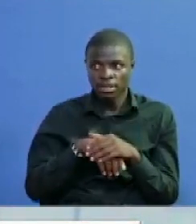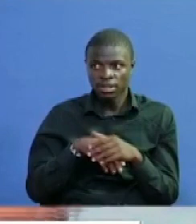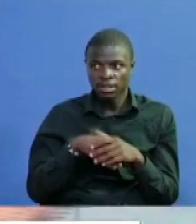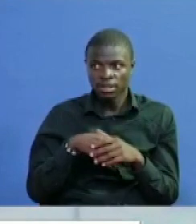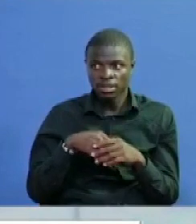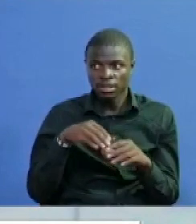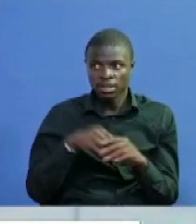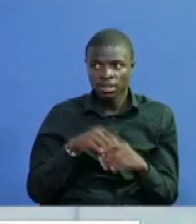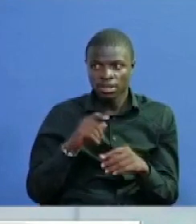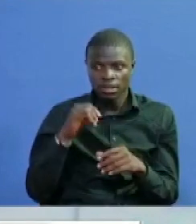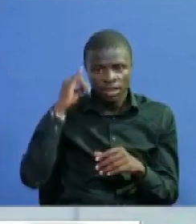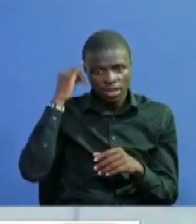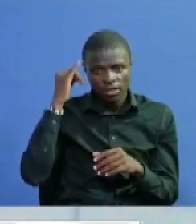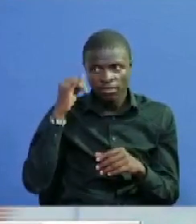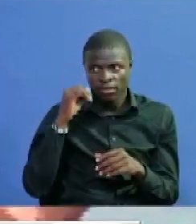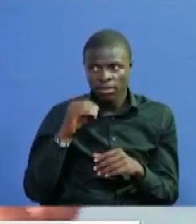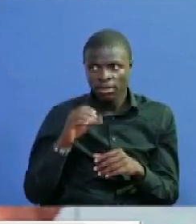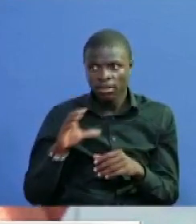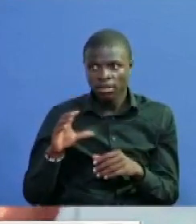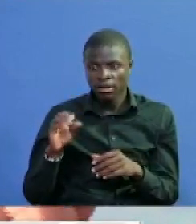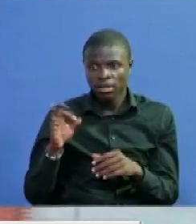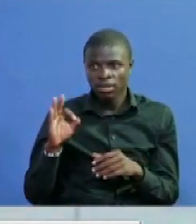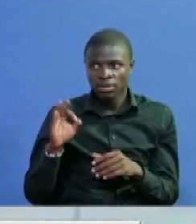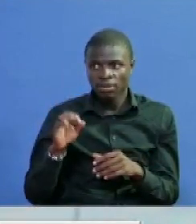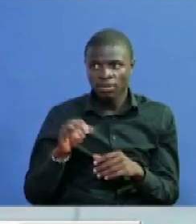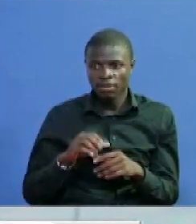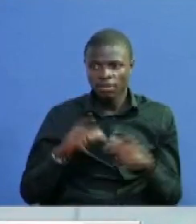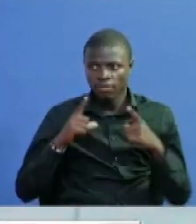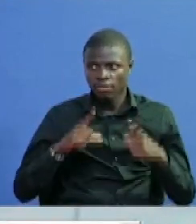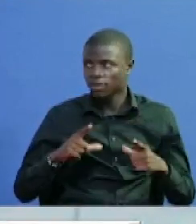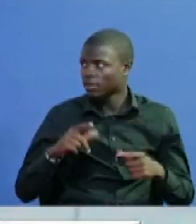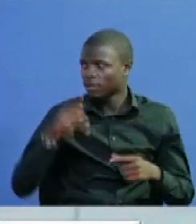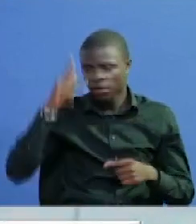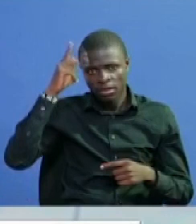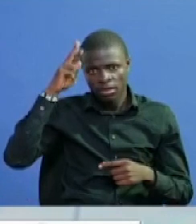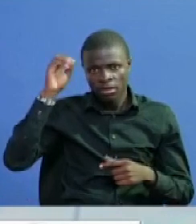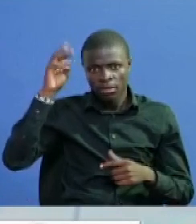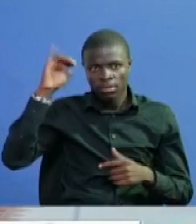issue of cost of living, of course, he promised that